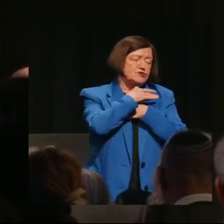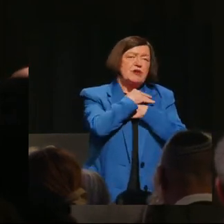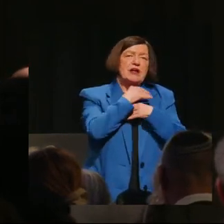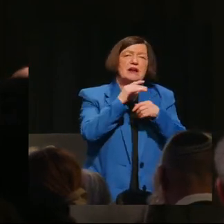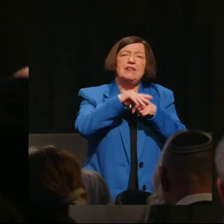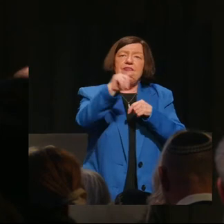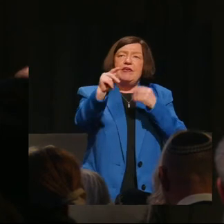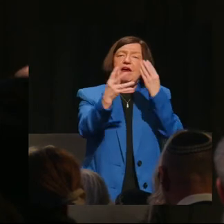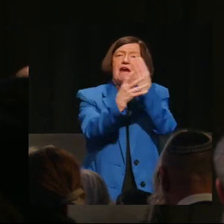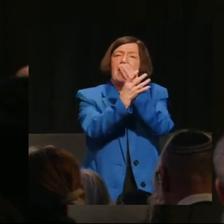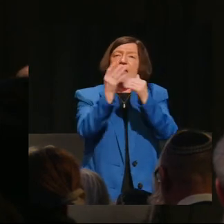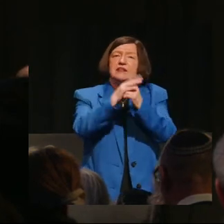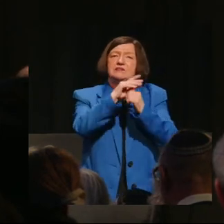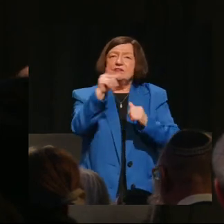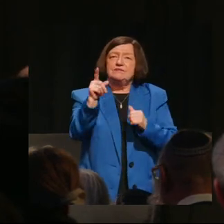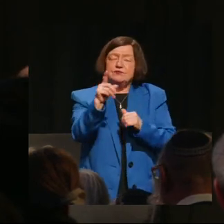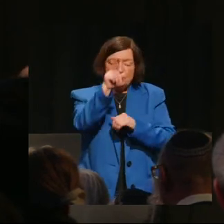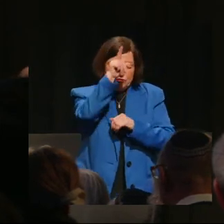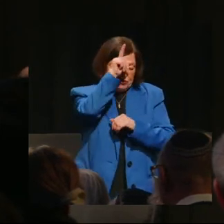Masirim